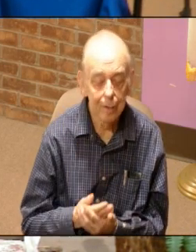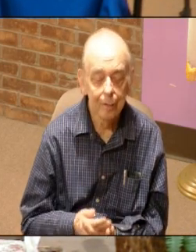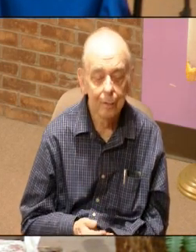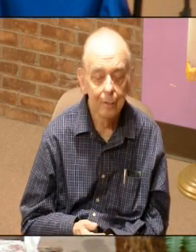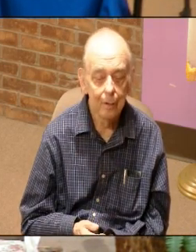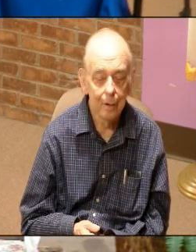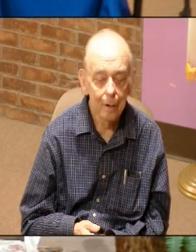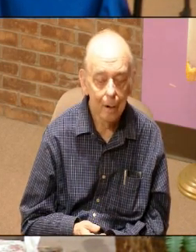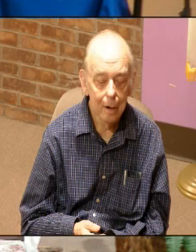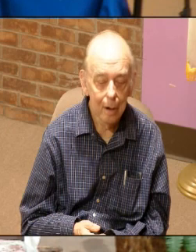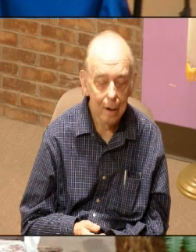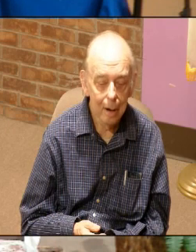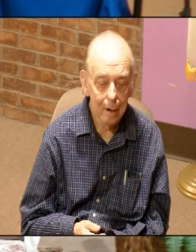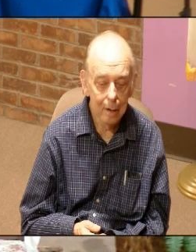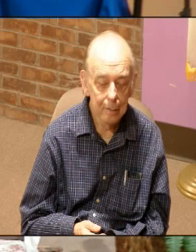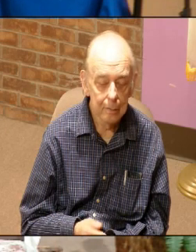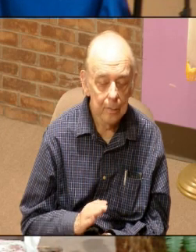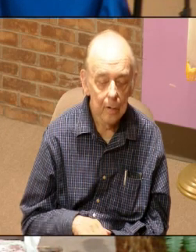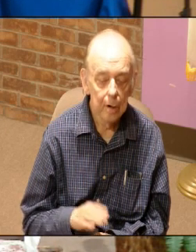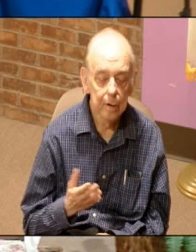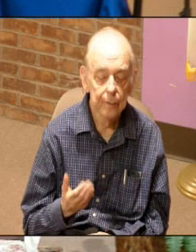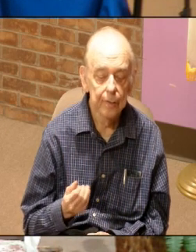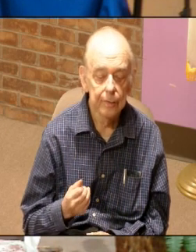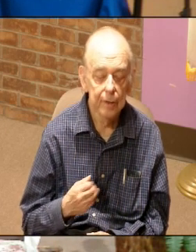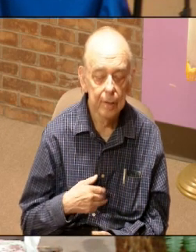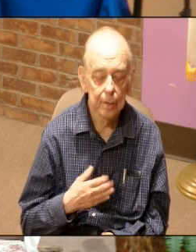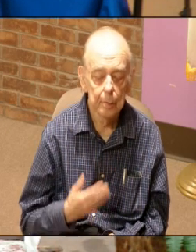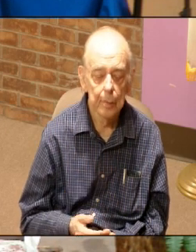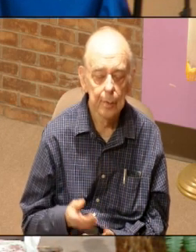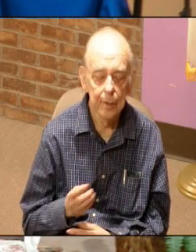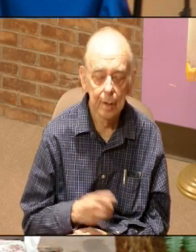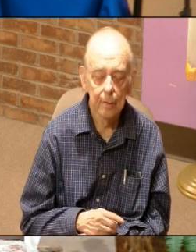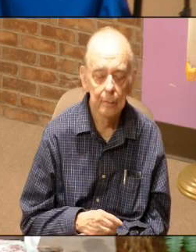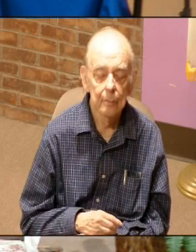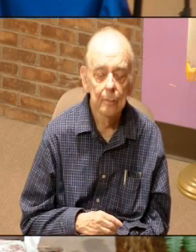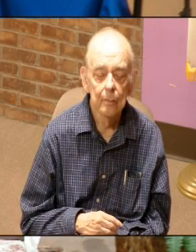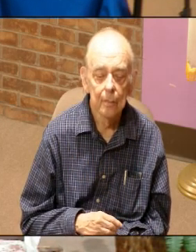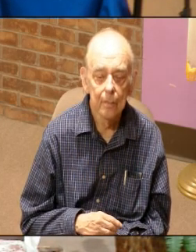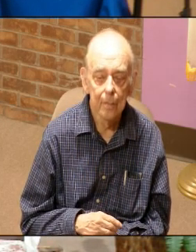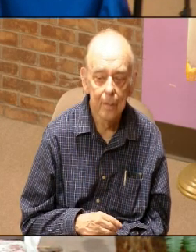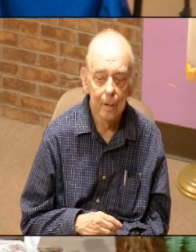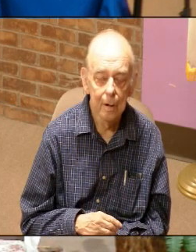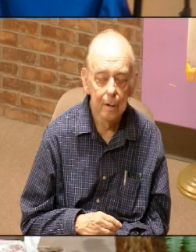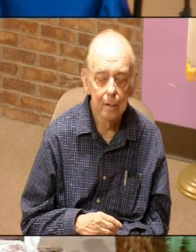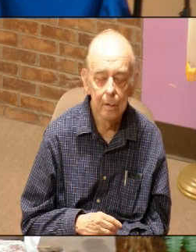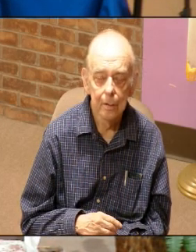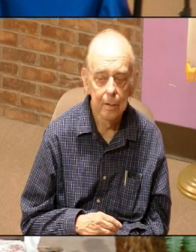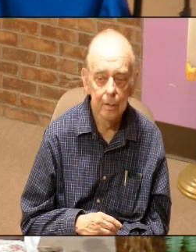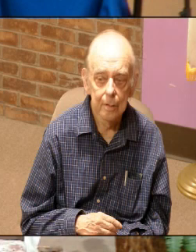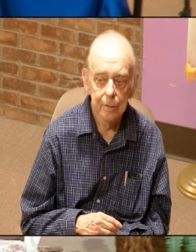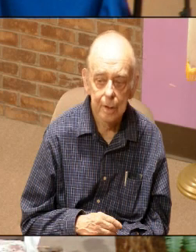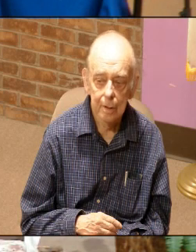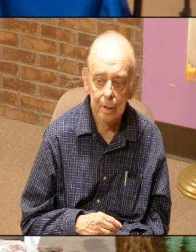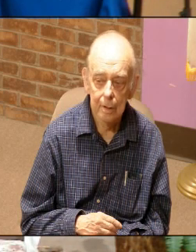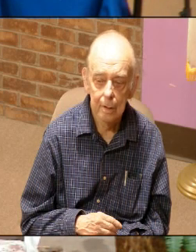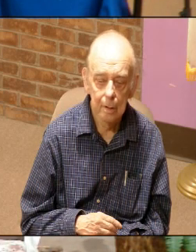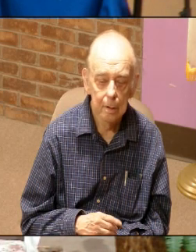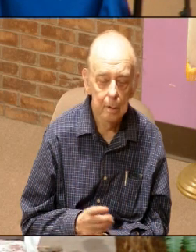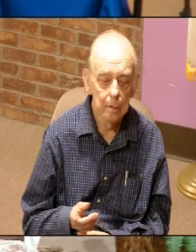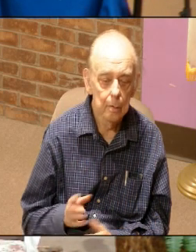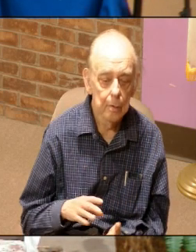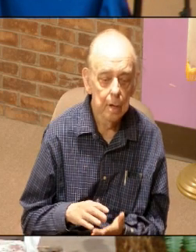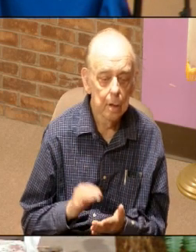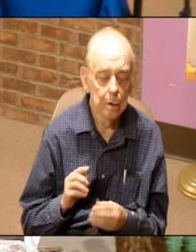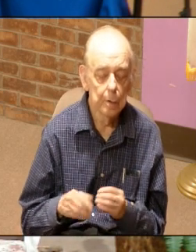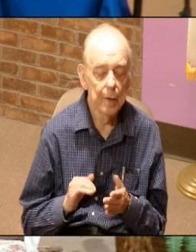this was on her 15th birthday right 14th 14th birthday when we found this